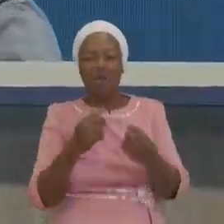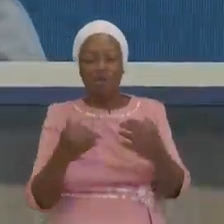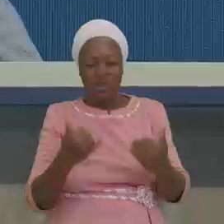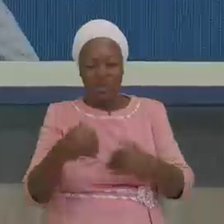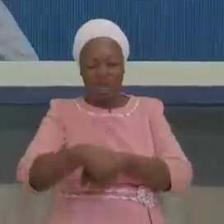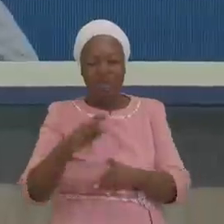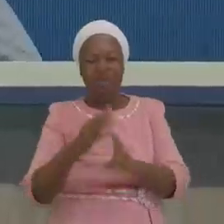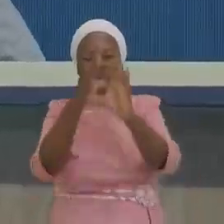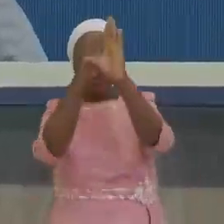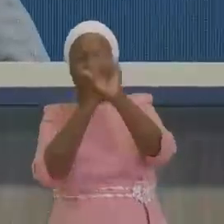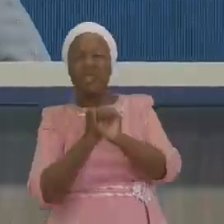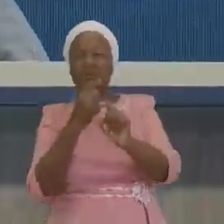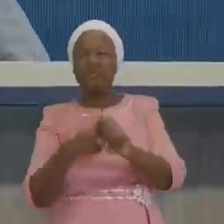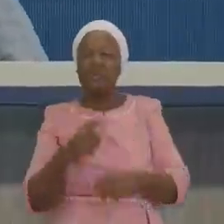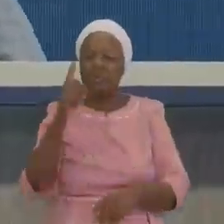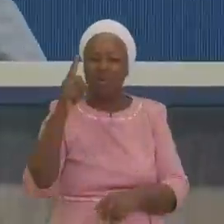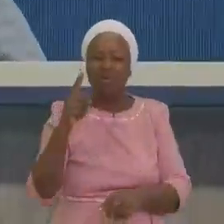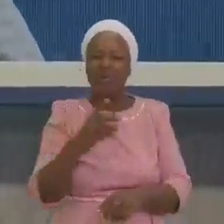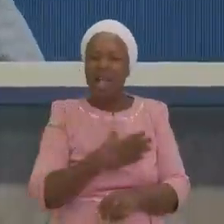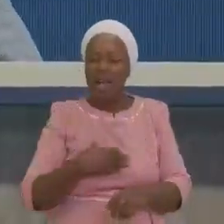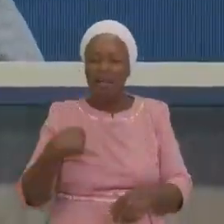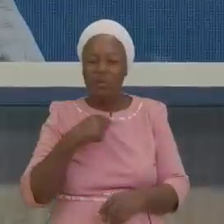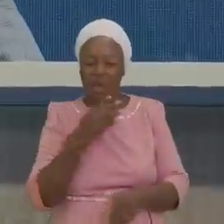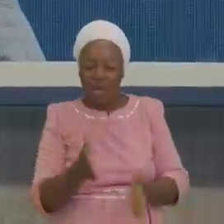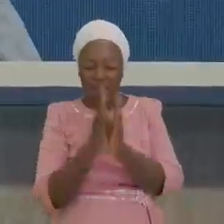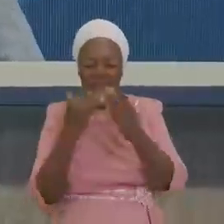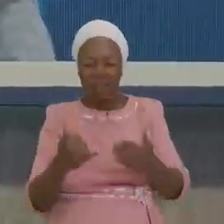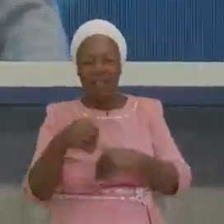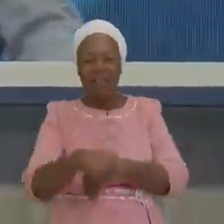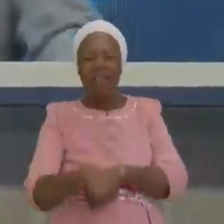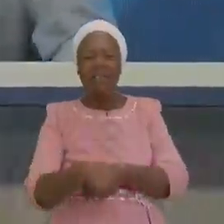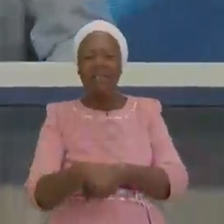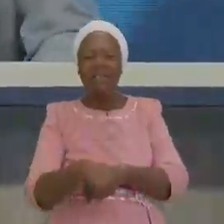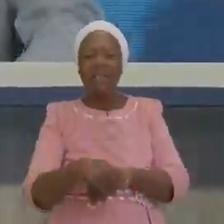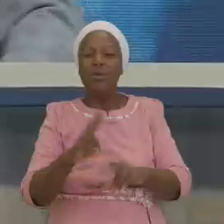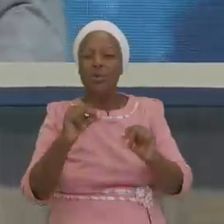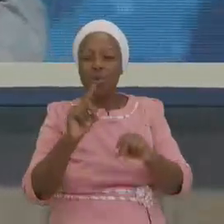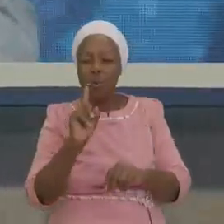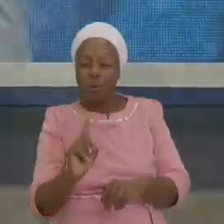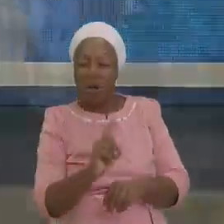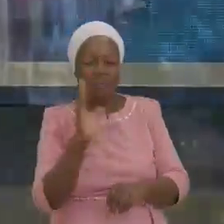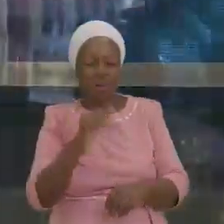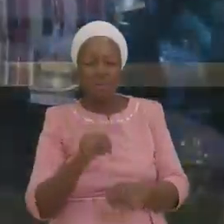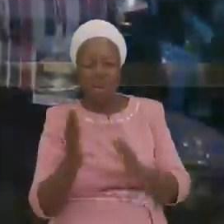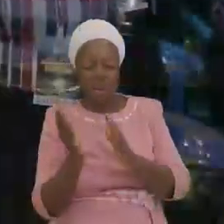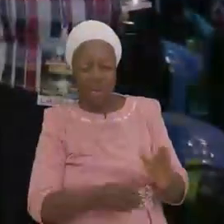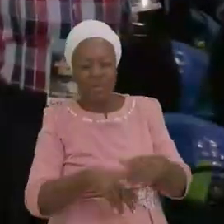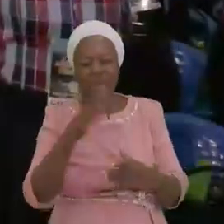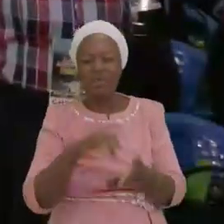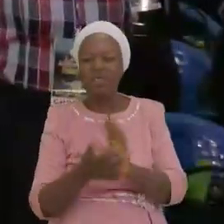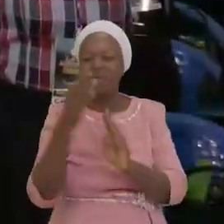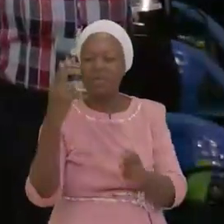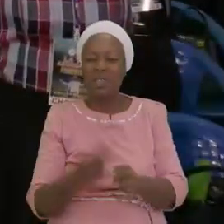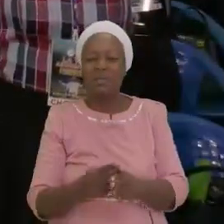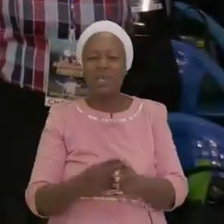you. And we're asking tonight, nobody will be left out.